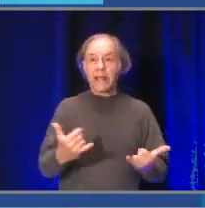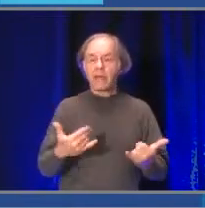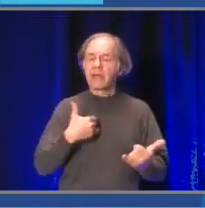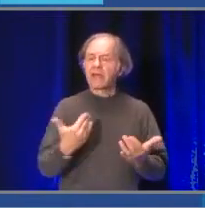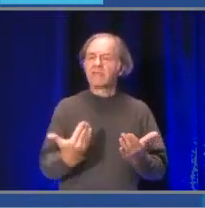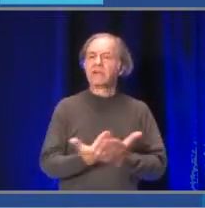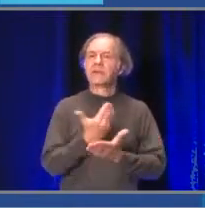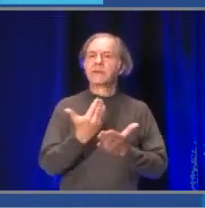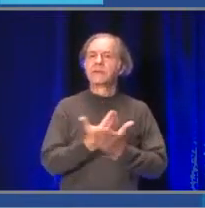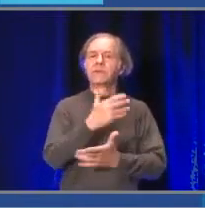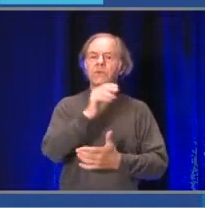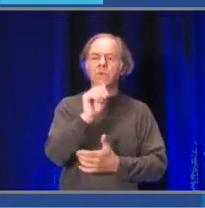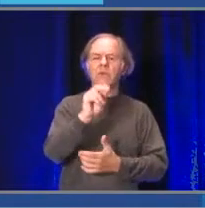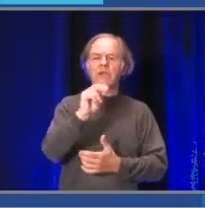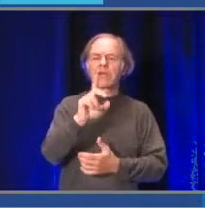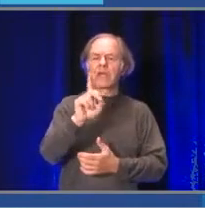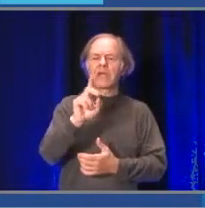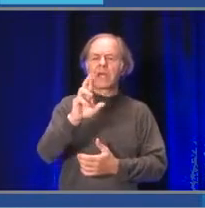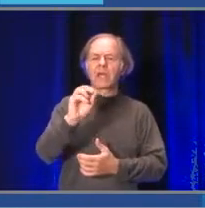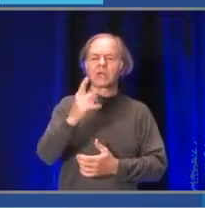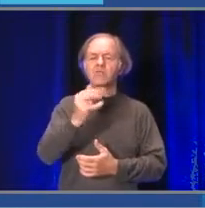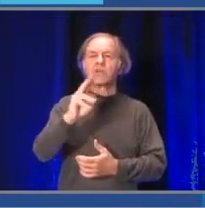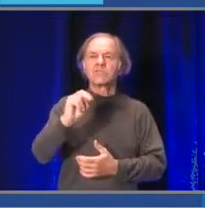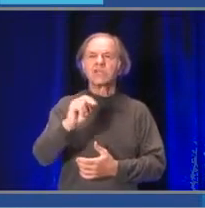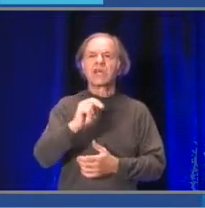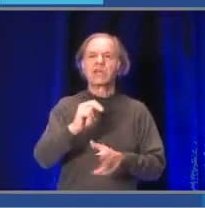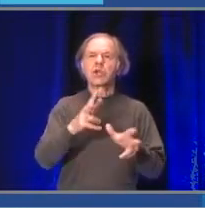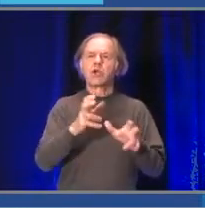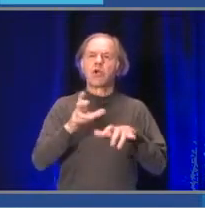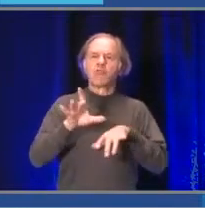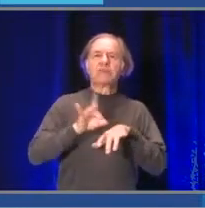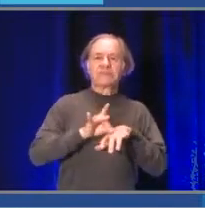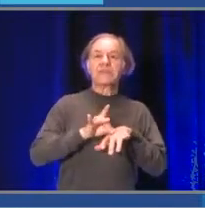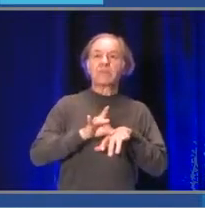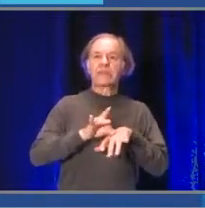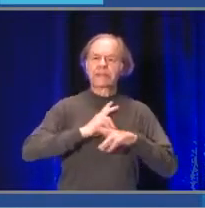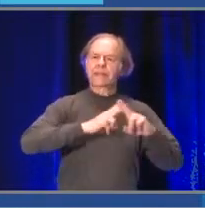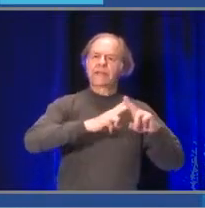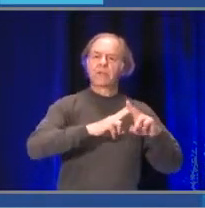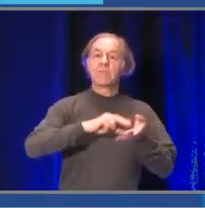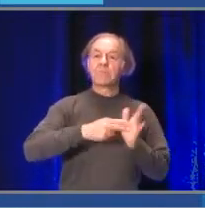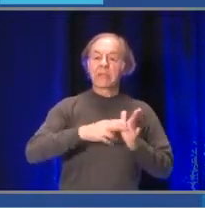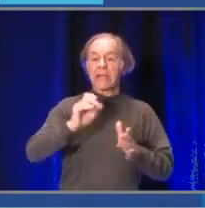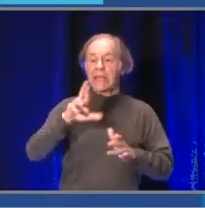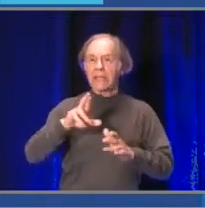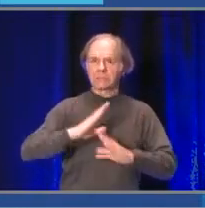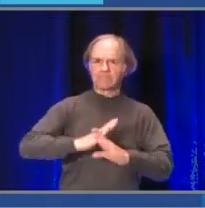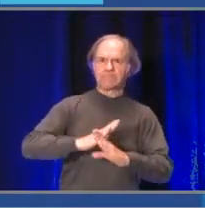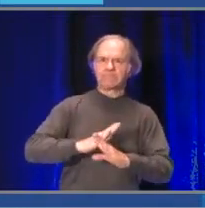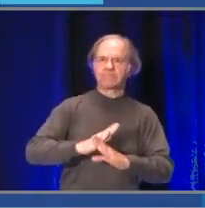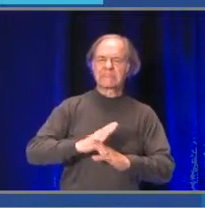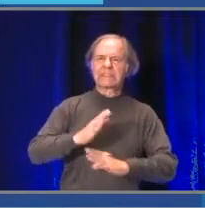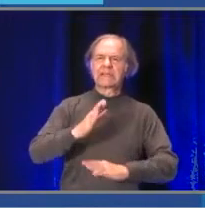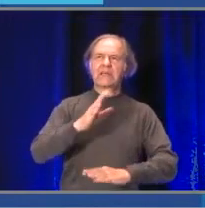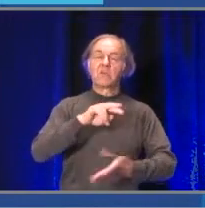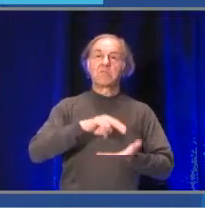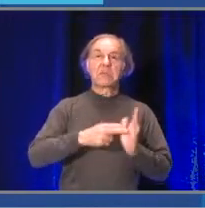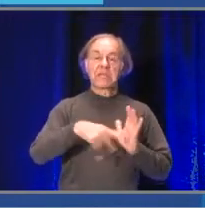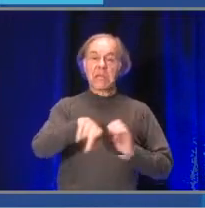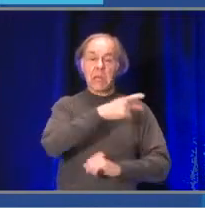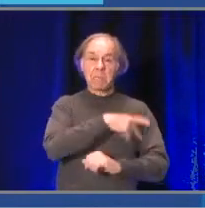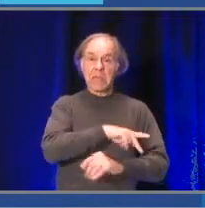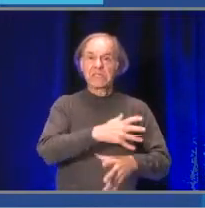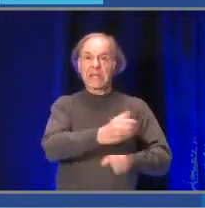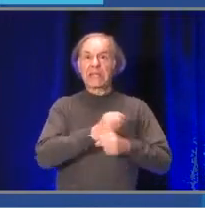new androgen receptor inhibitors, which means it inhibits the cancer. Instead of every patient having radiation